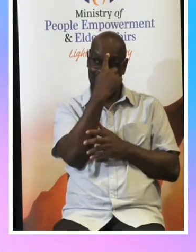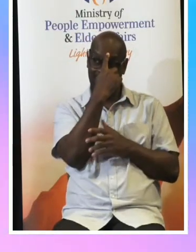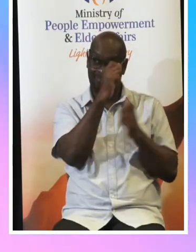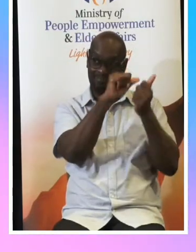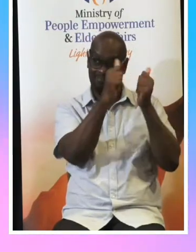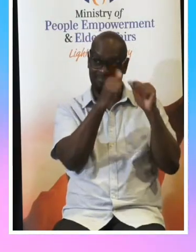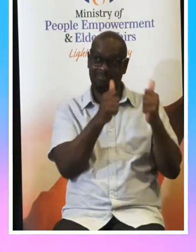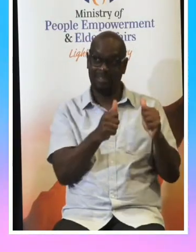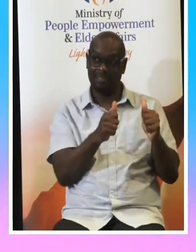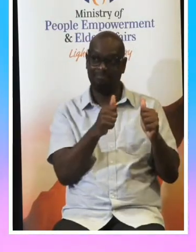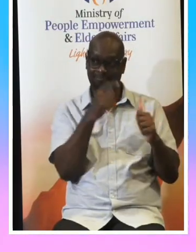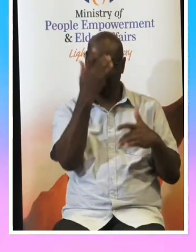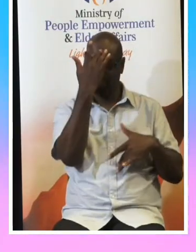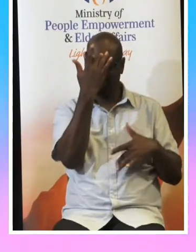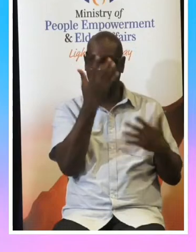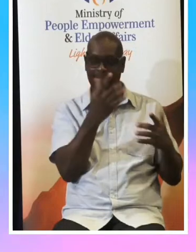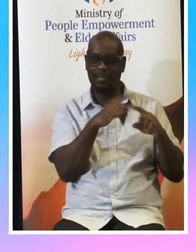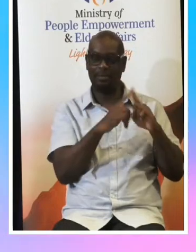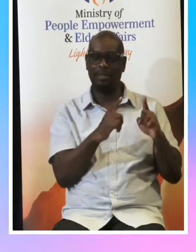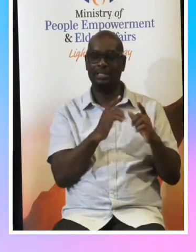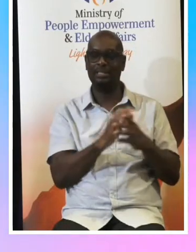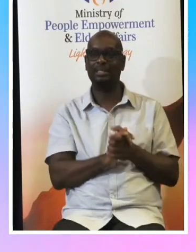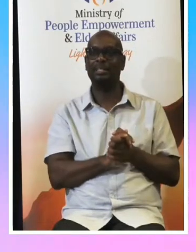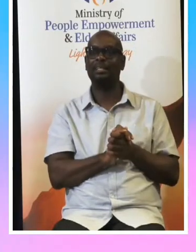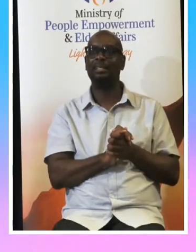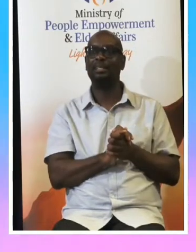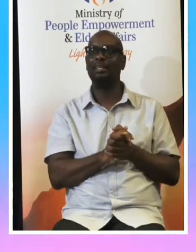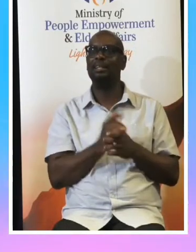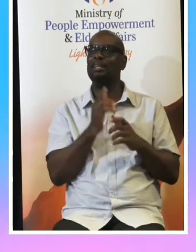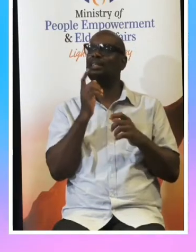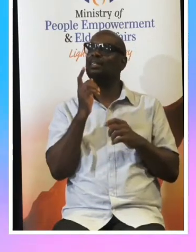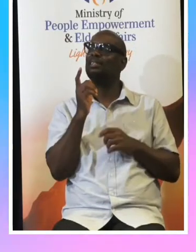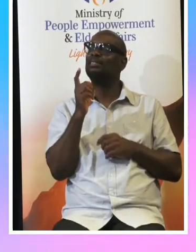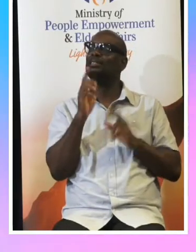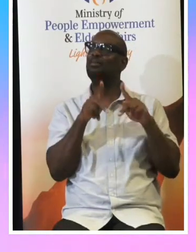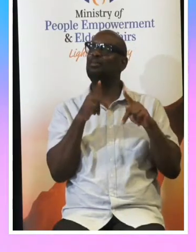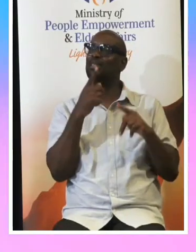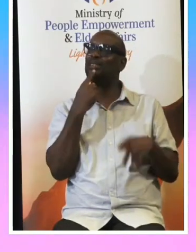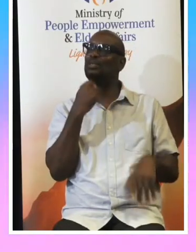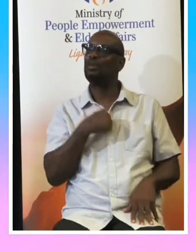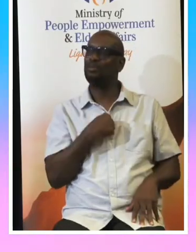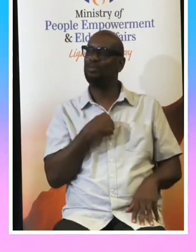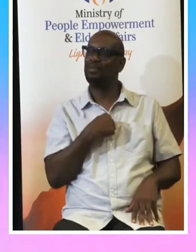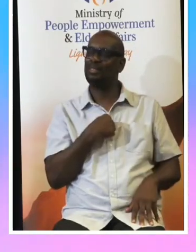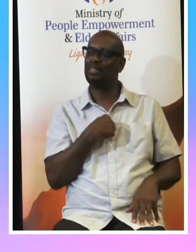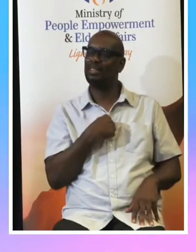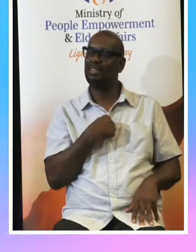said to me recently, "Your grandmother has lost her memory, but it seems she has left it to you."